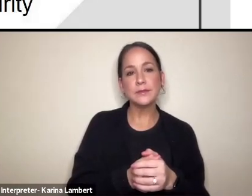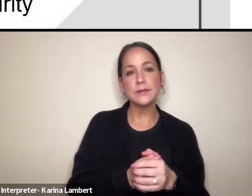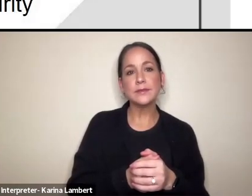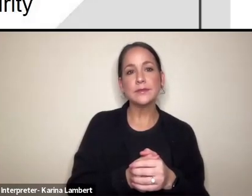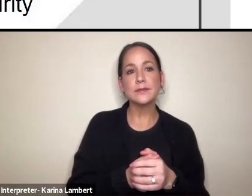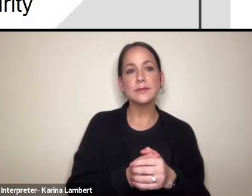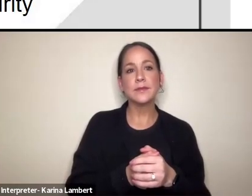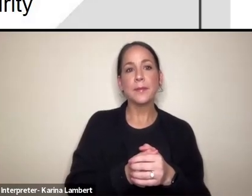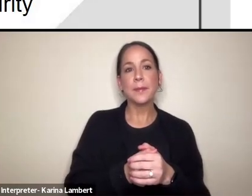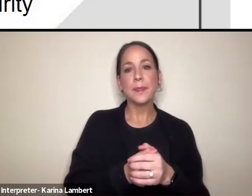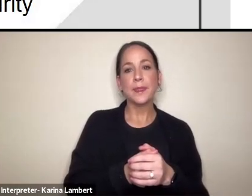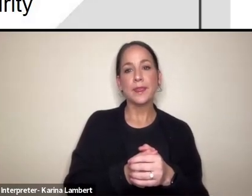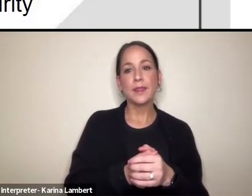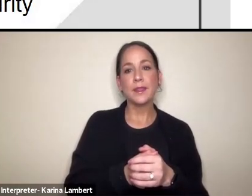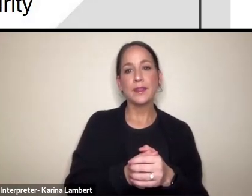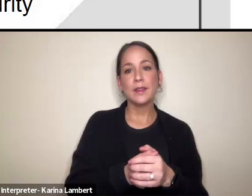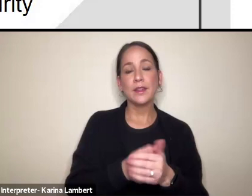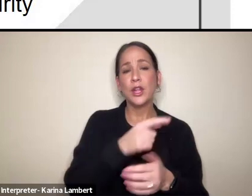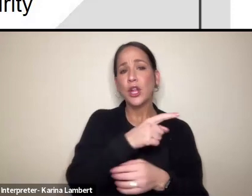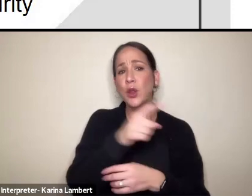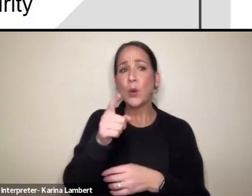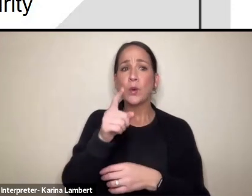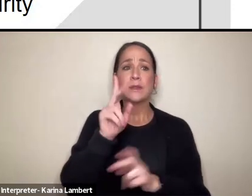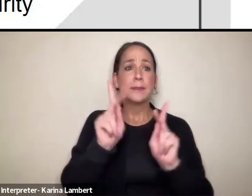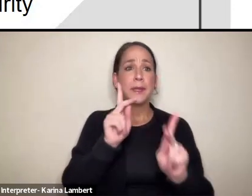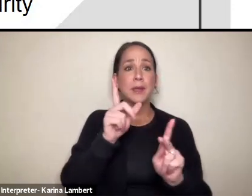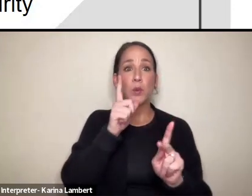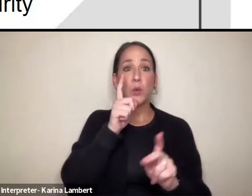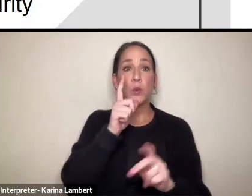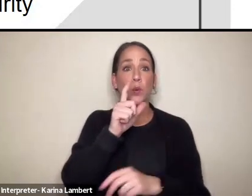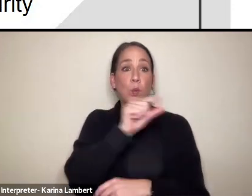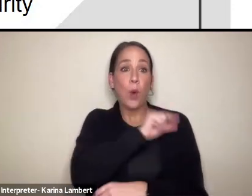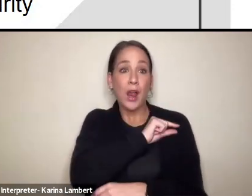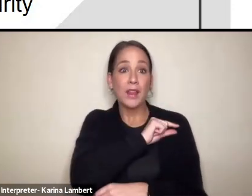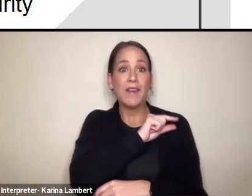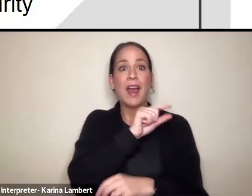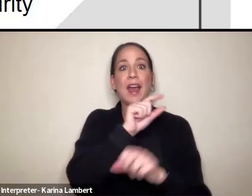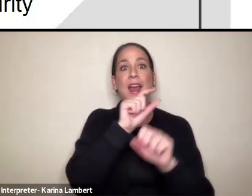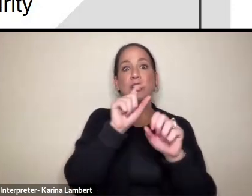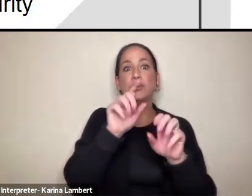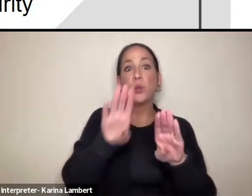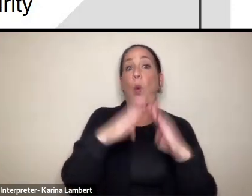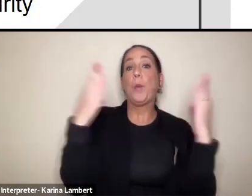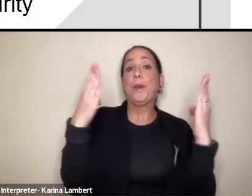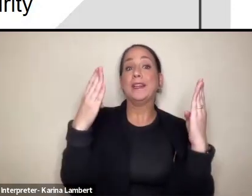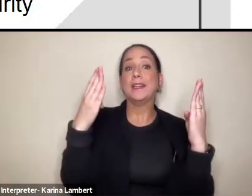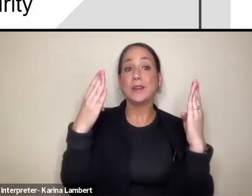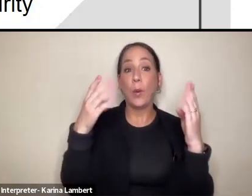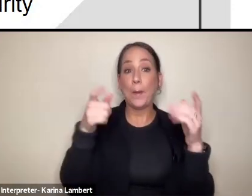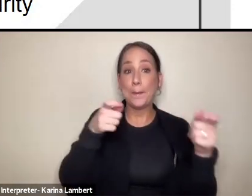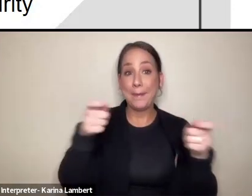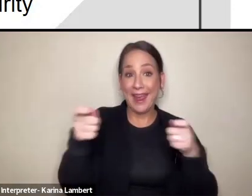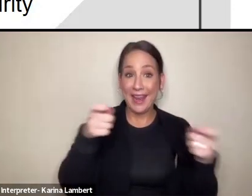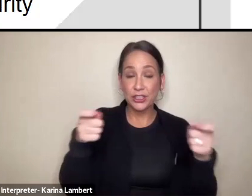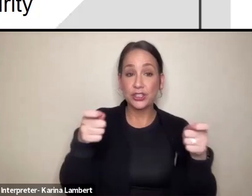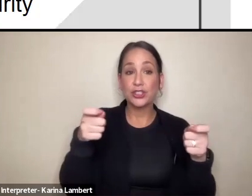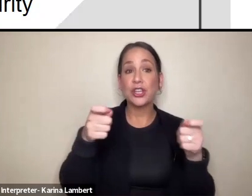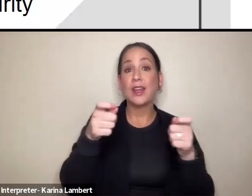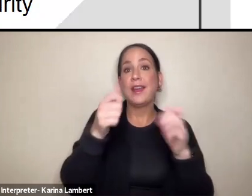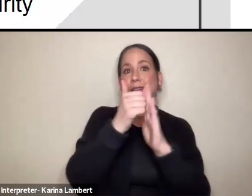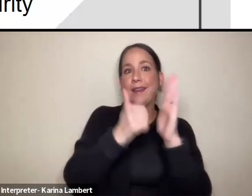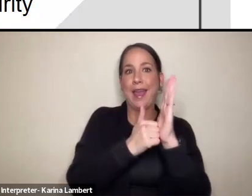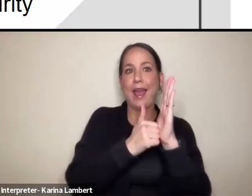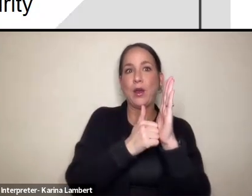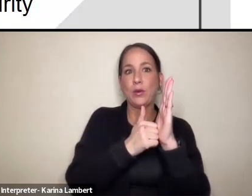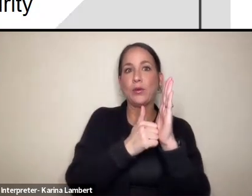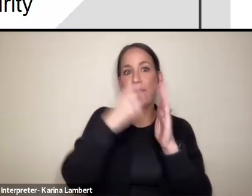As far as those who can qualify to open or manage an ABLE account on behalf of another person,